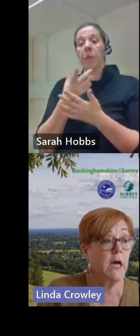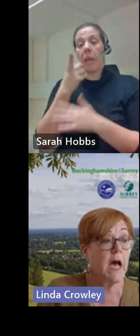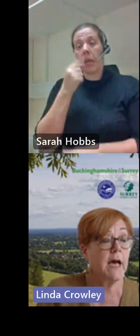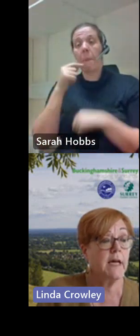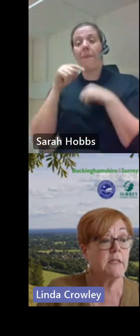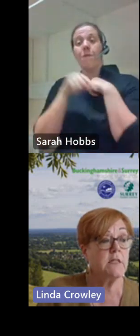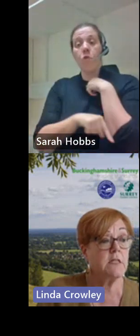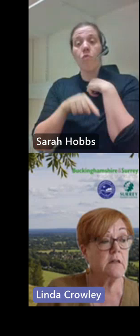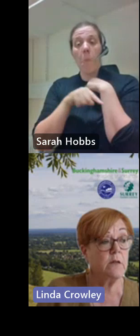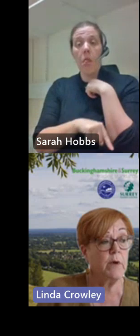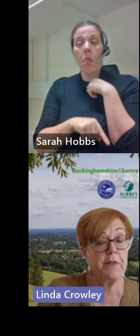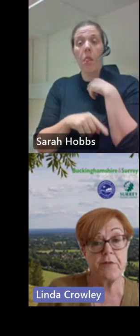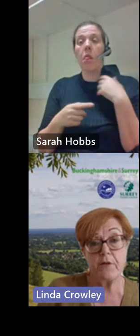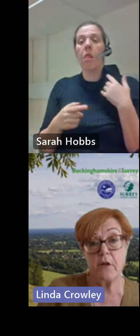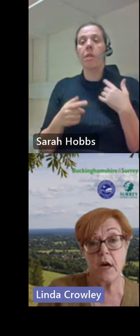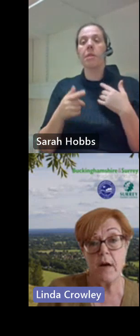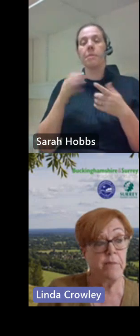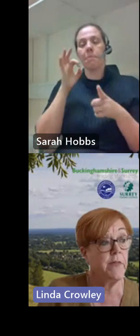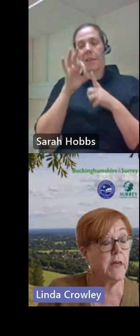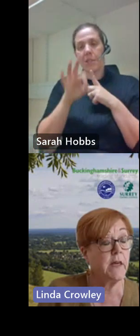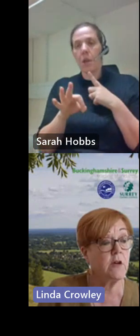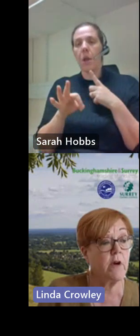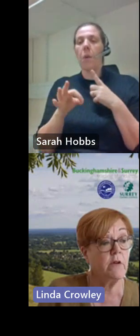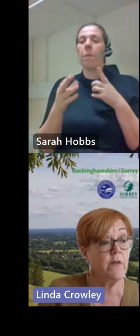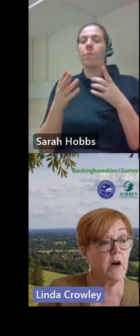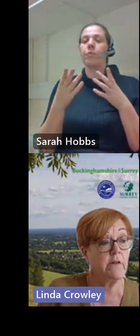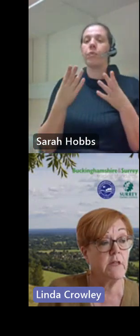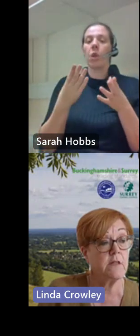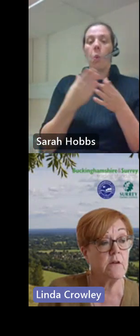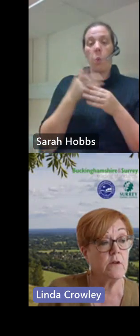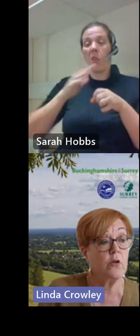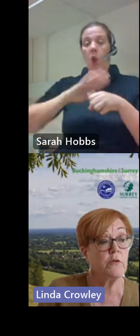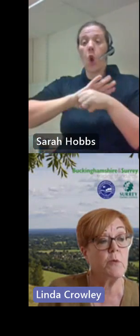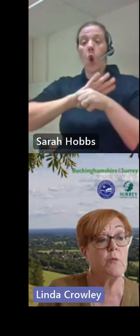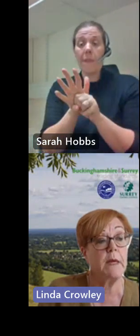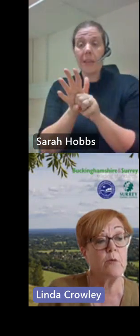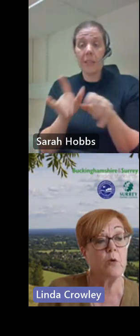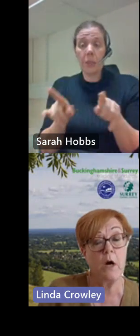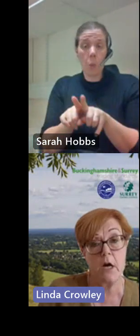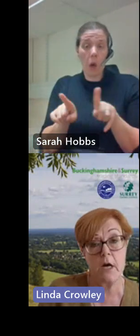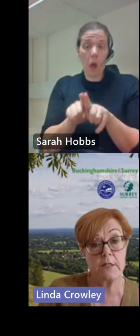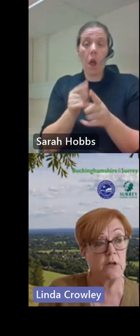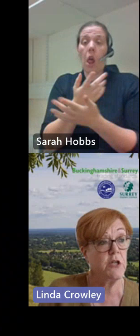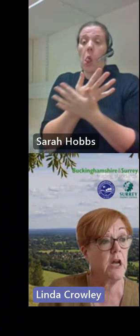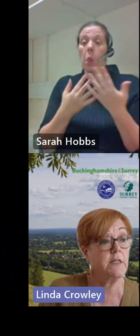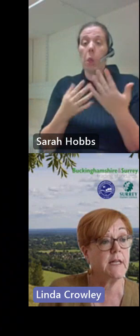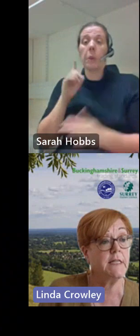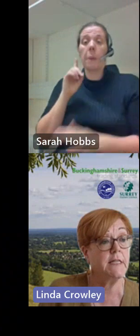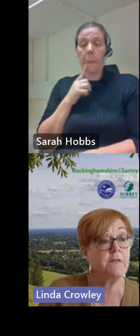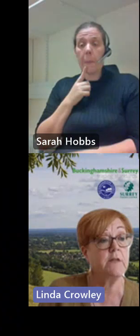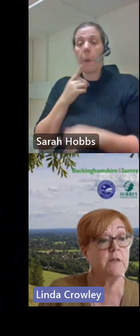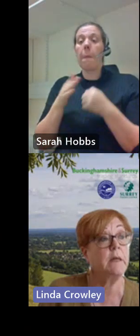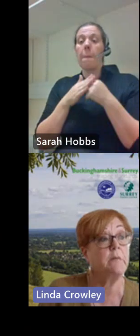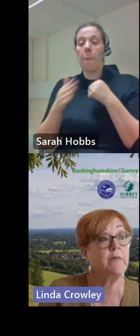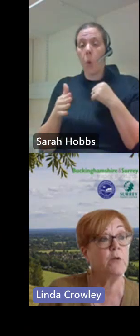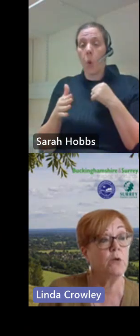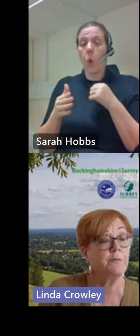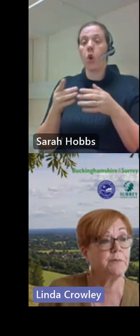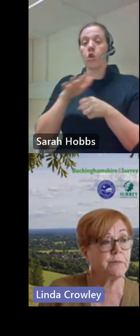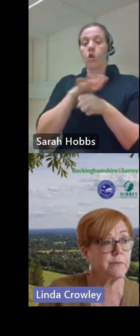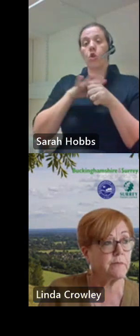vulnerable. And certainly with the coronavirus, lots more people were socially isolated than had